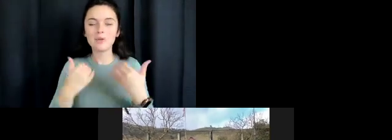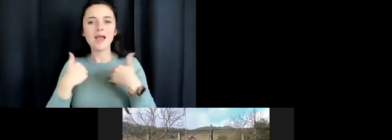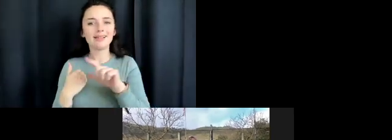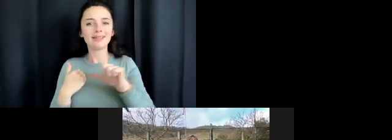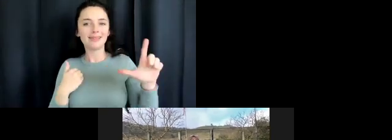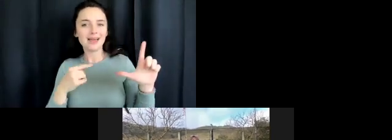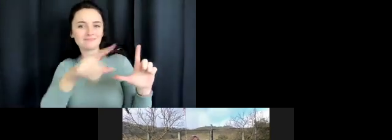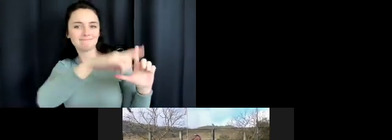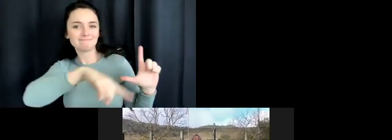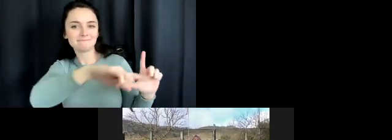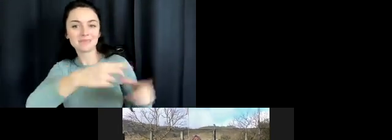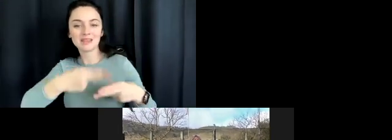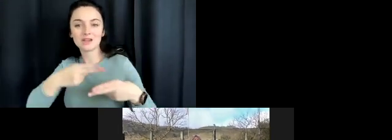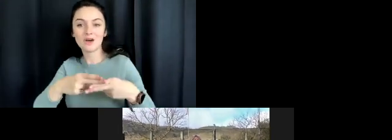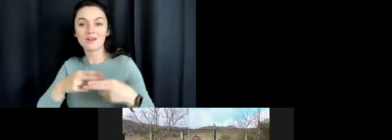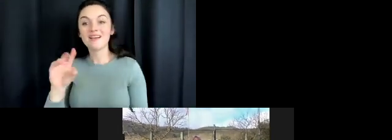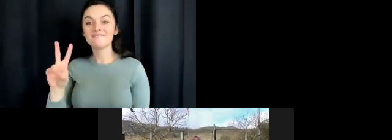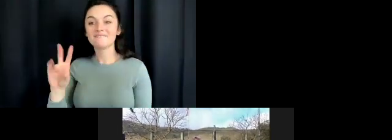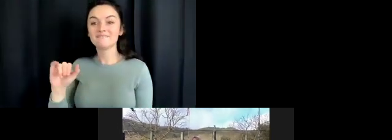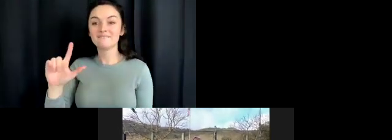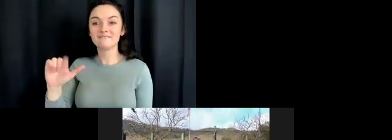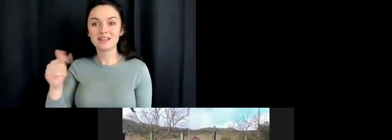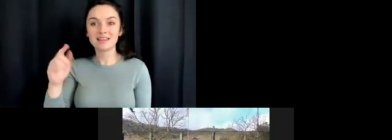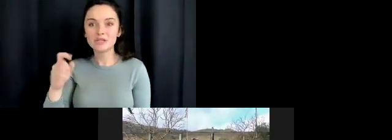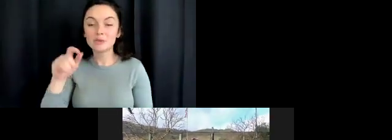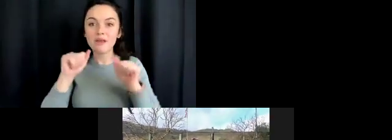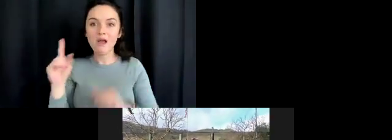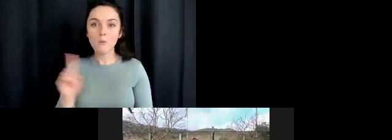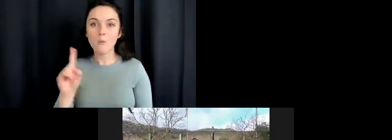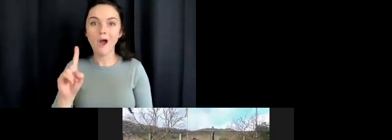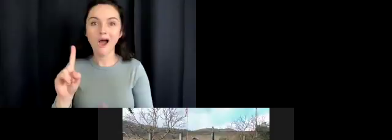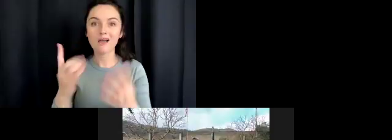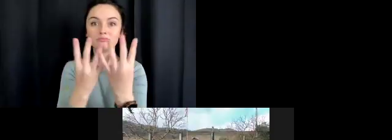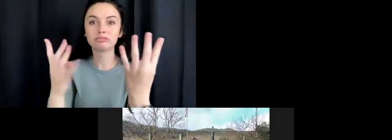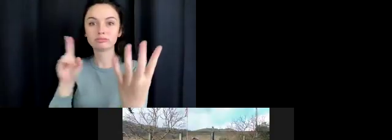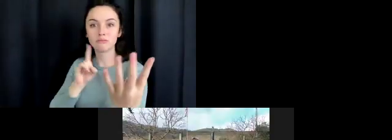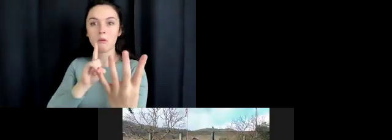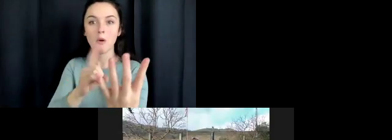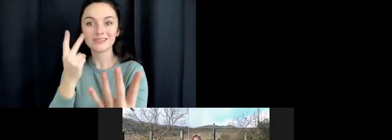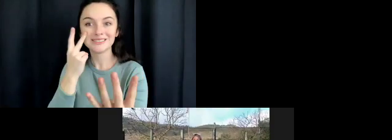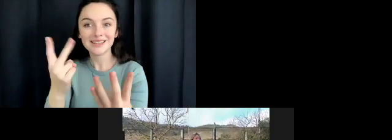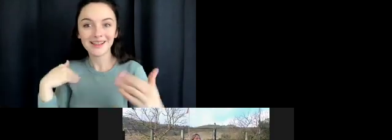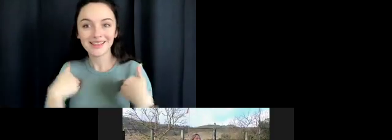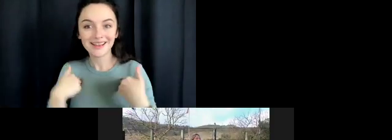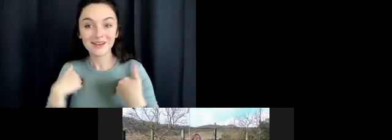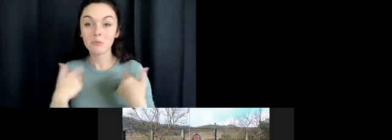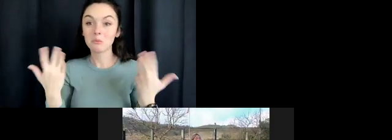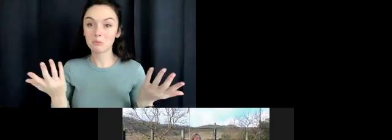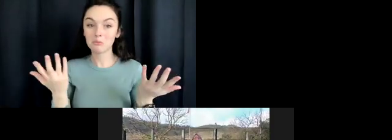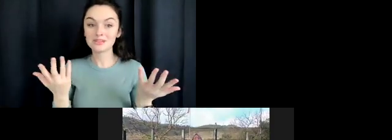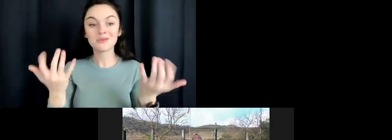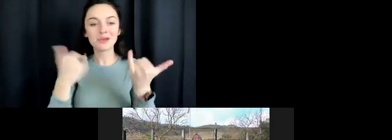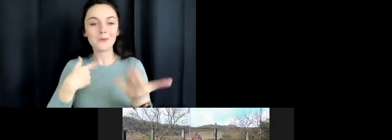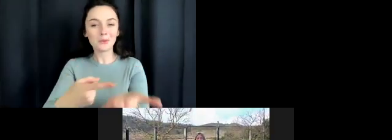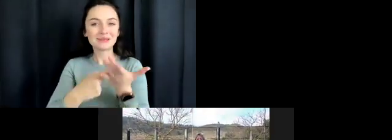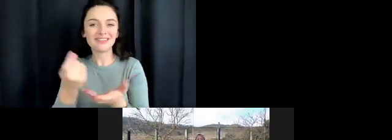a place where you could walk around and get really up close and personal with the animals. So we're going to talk a little bit about these animals and also